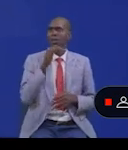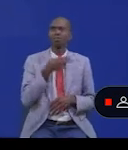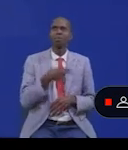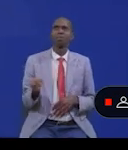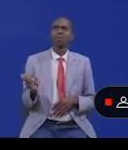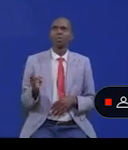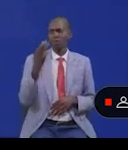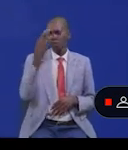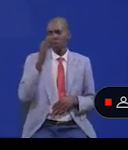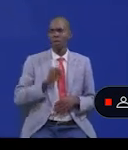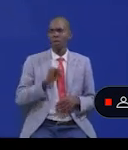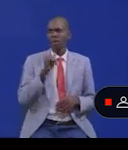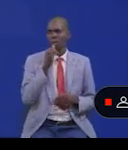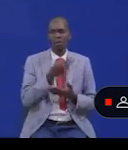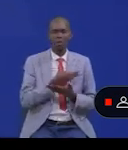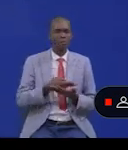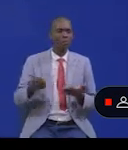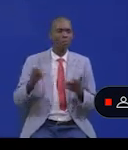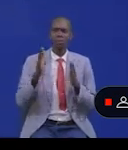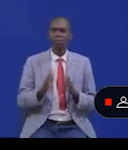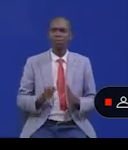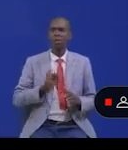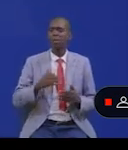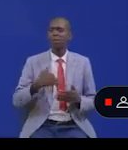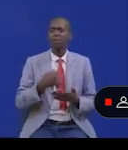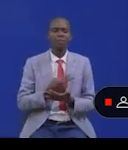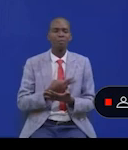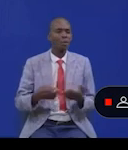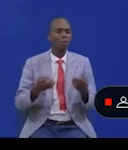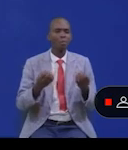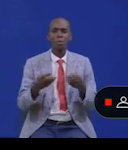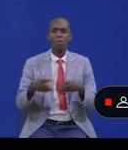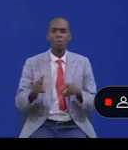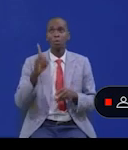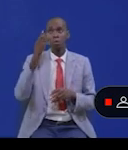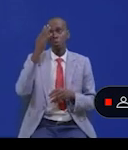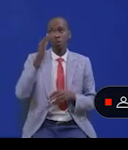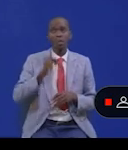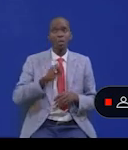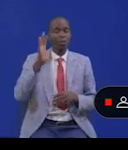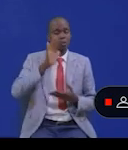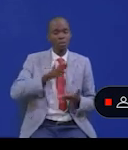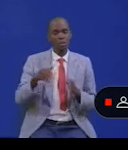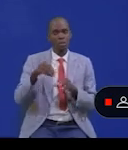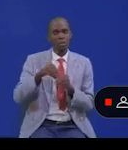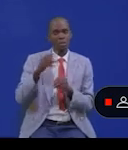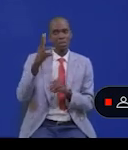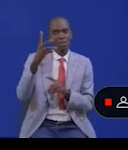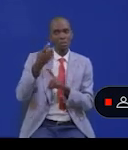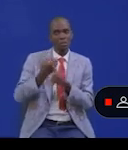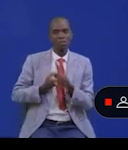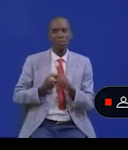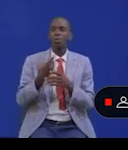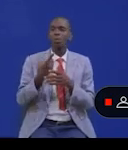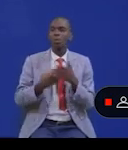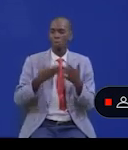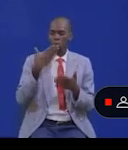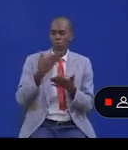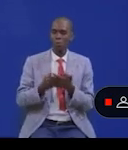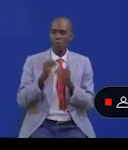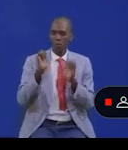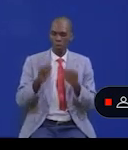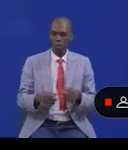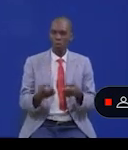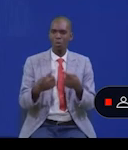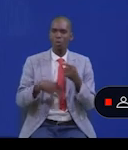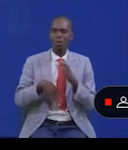I'm a failure. I failed in every aspect. And you know I'm going to die in 6 months. What good can come out of a